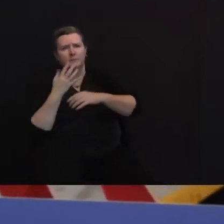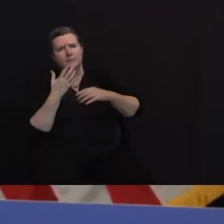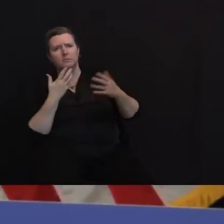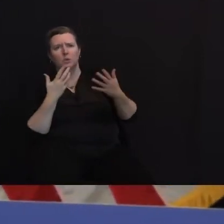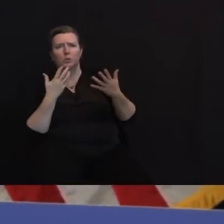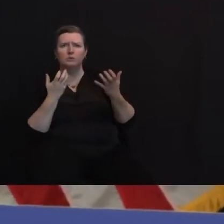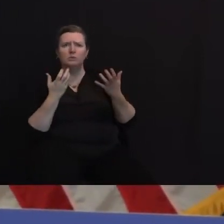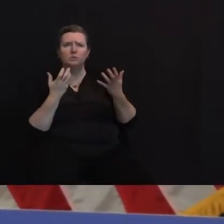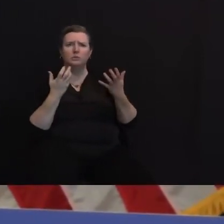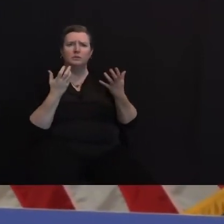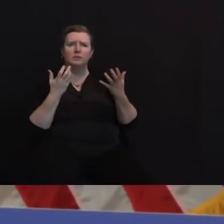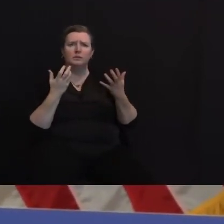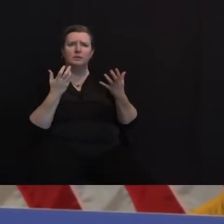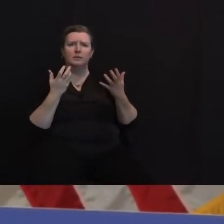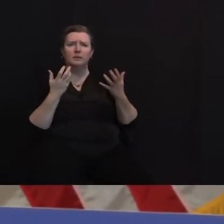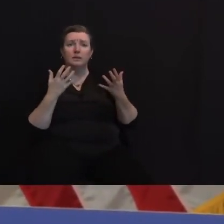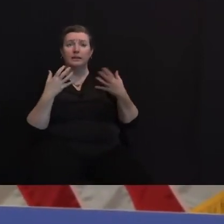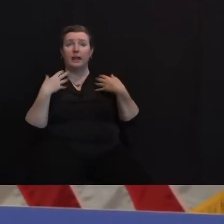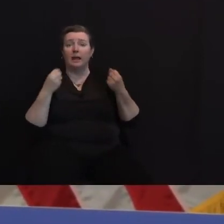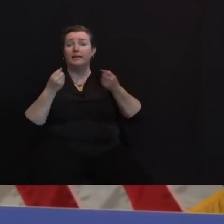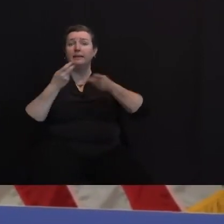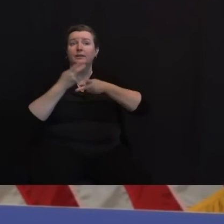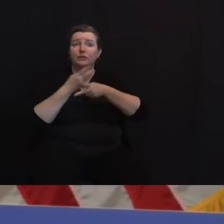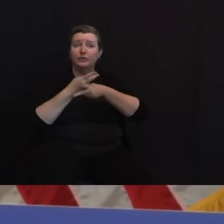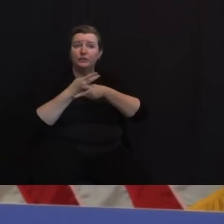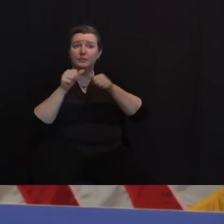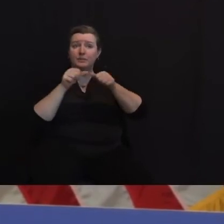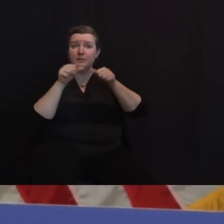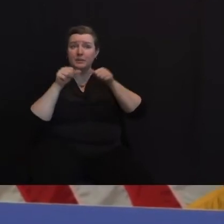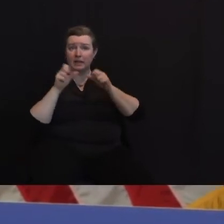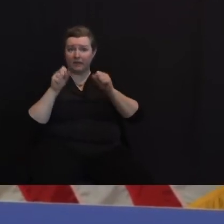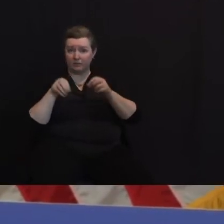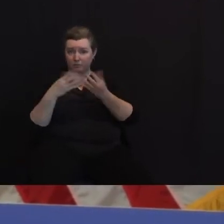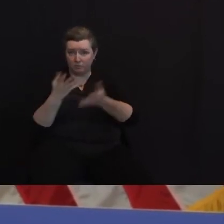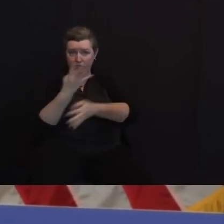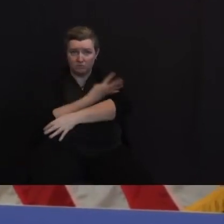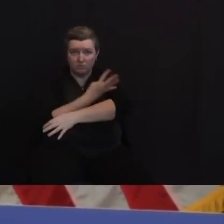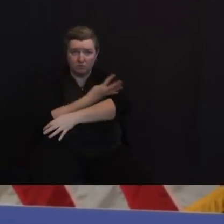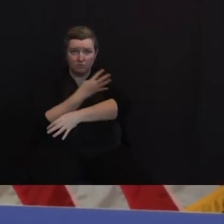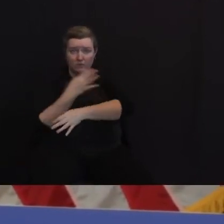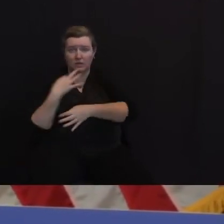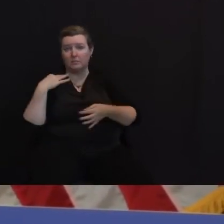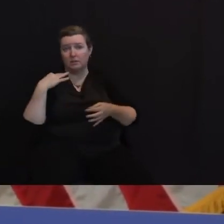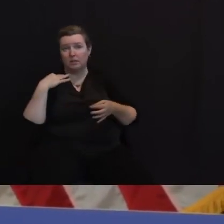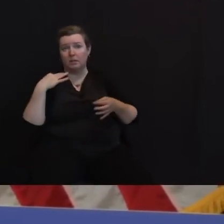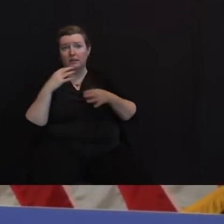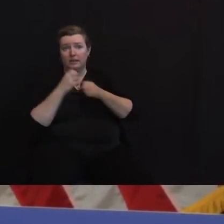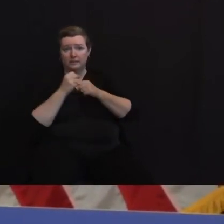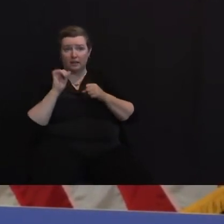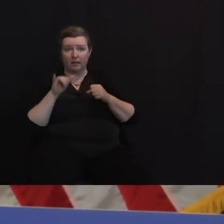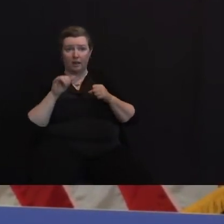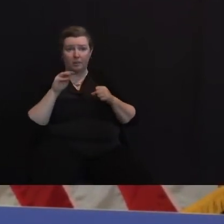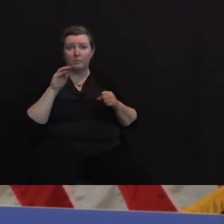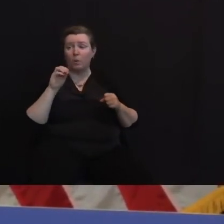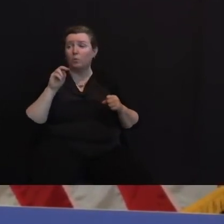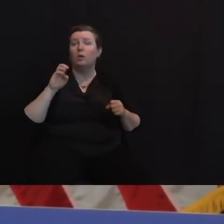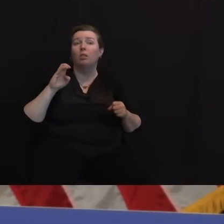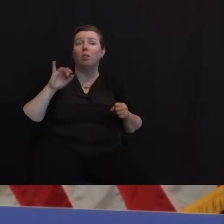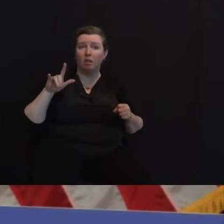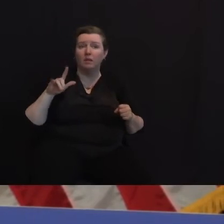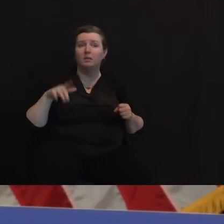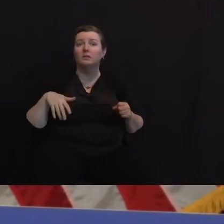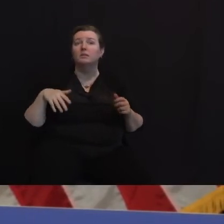healthcare providers who can provide these infusions for patients who are eligible to get the monoclonals. If you looked again at the pattern